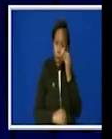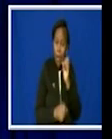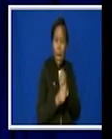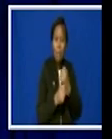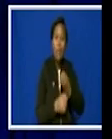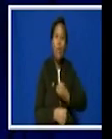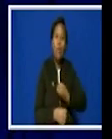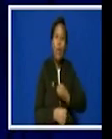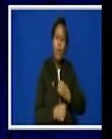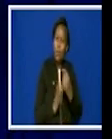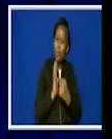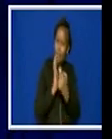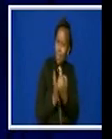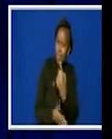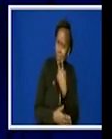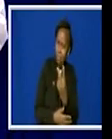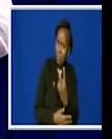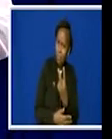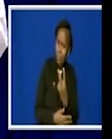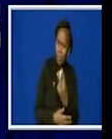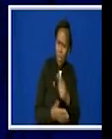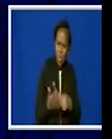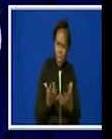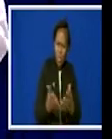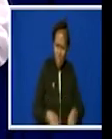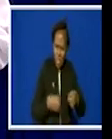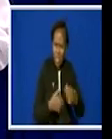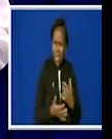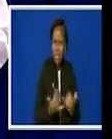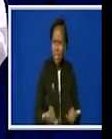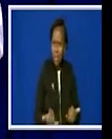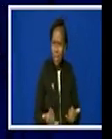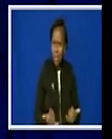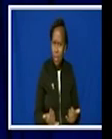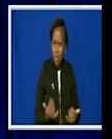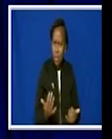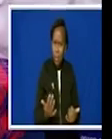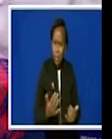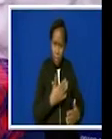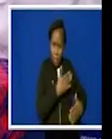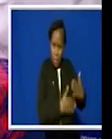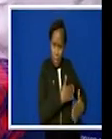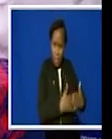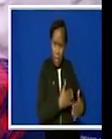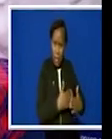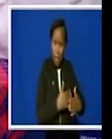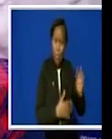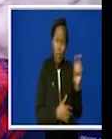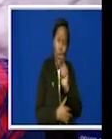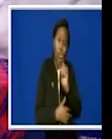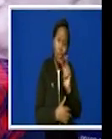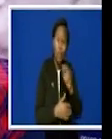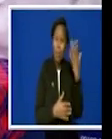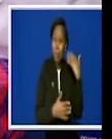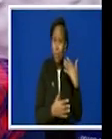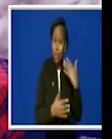my own, and you can see. And what are those you are carrying now? This is my neighbors. Eh? My neighbors watched the show, the previous